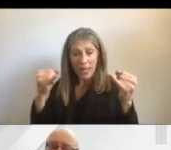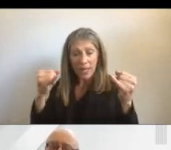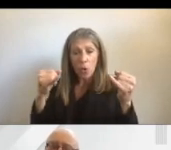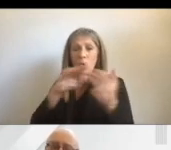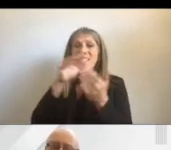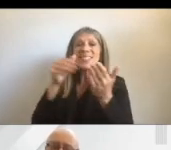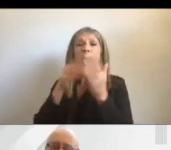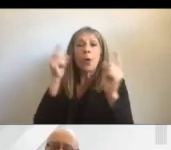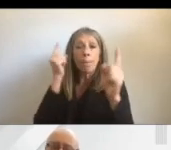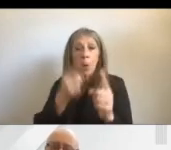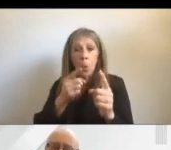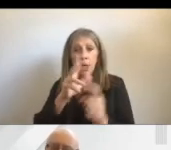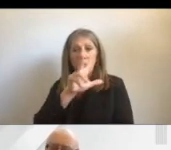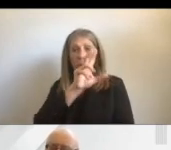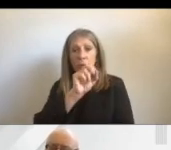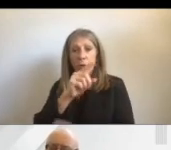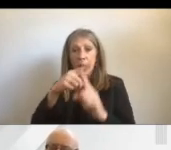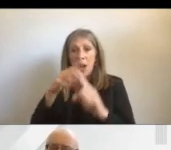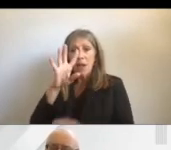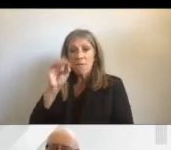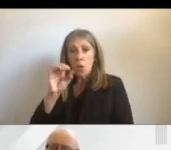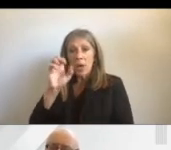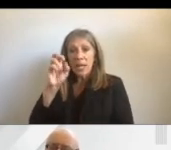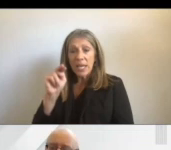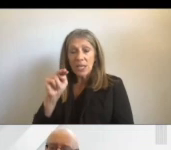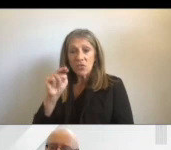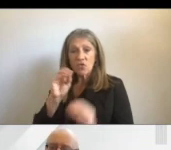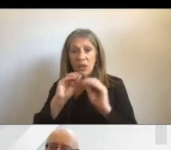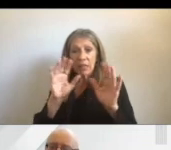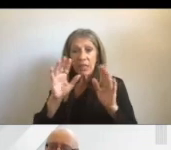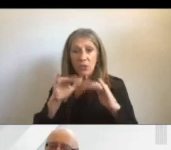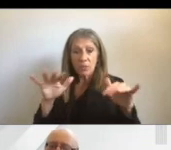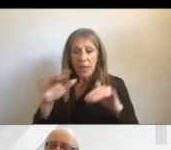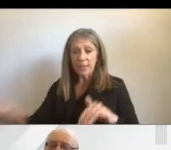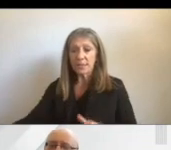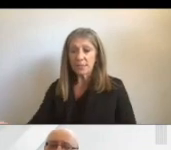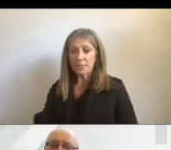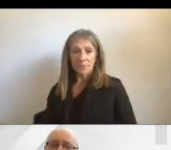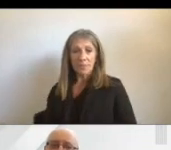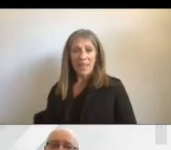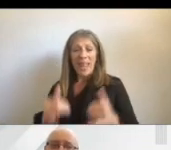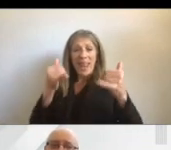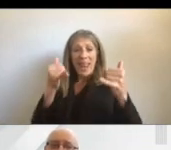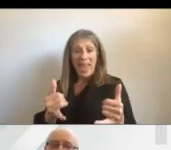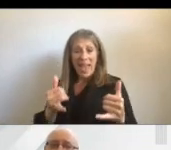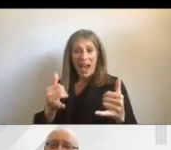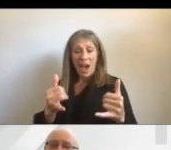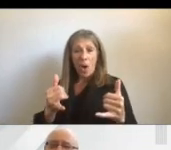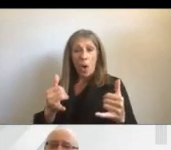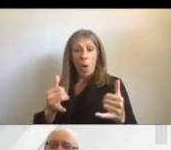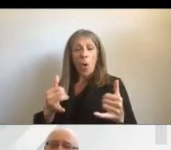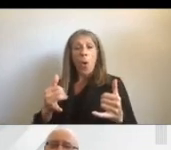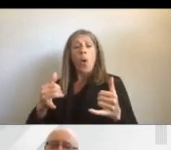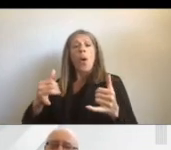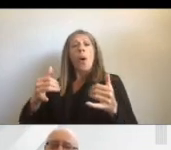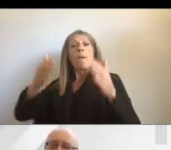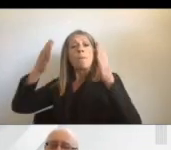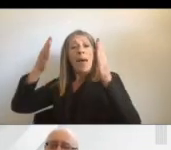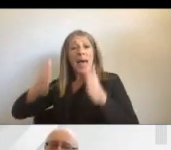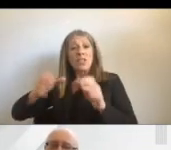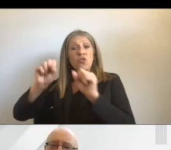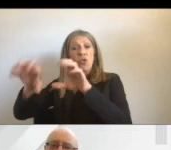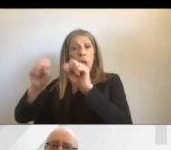stations, any kind of street furniture, and also of any landscaping that may be provided, and must